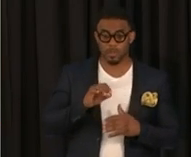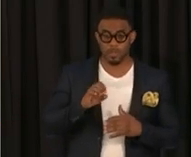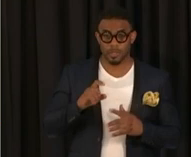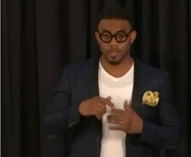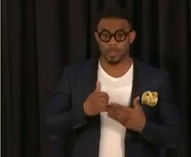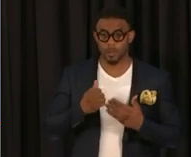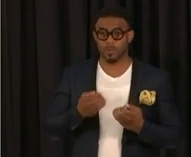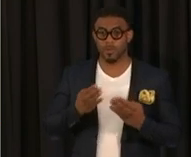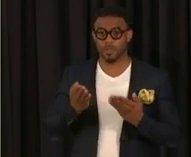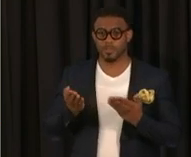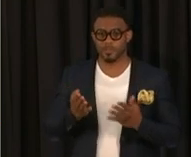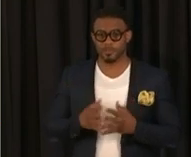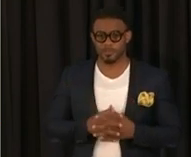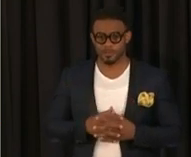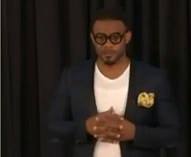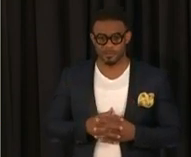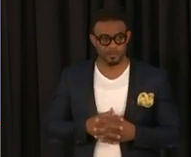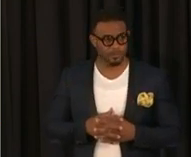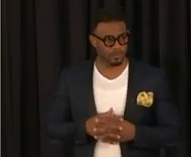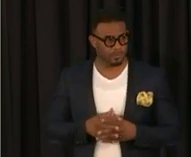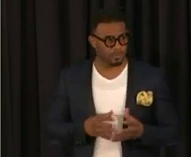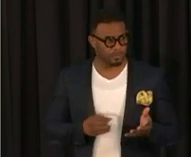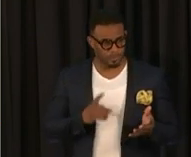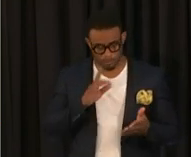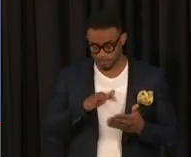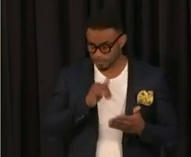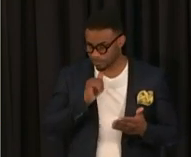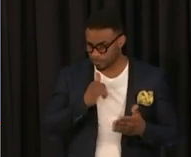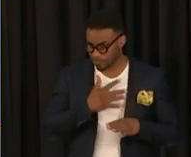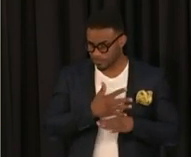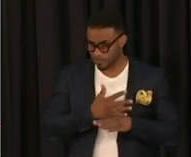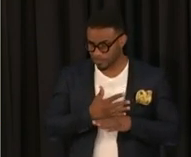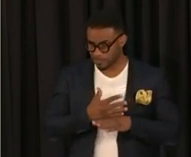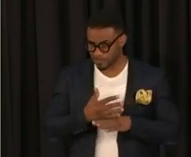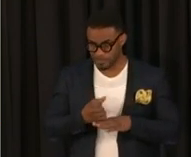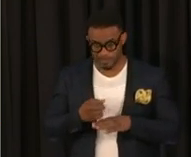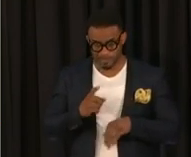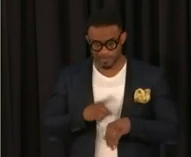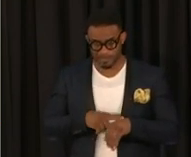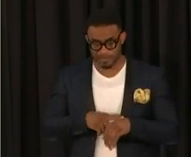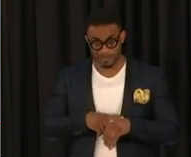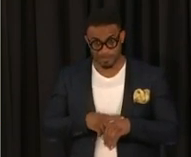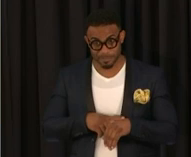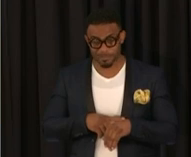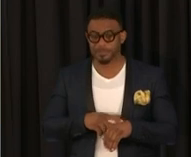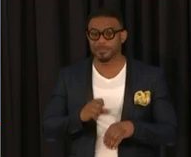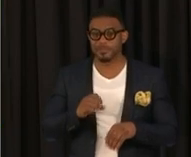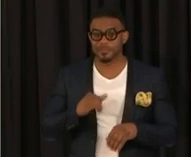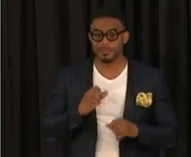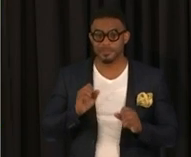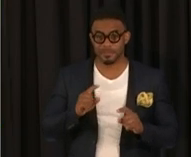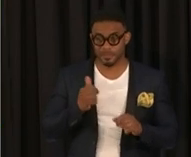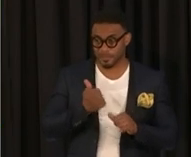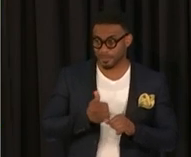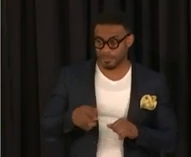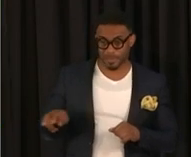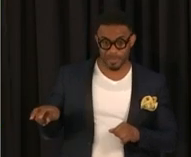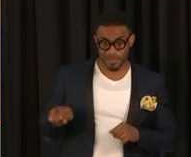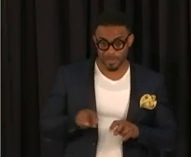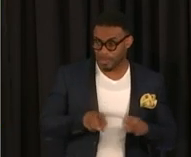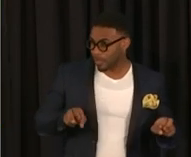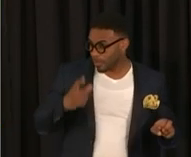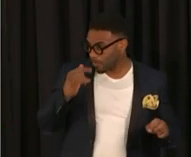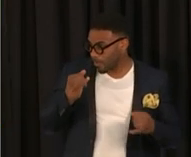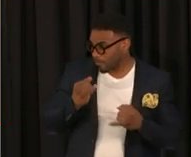DOEE to help you provide those services. So, believe it or not, we're running short on time. So I'm going to ask each